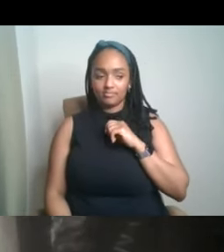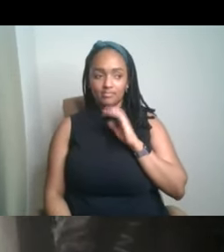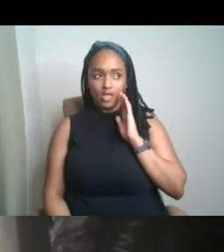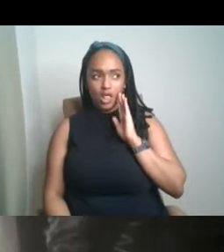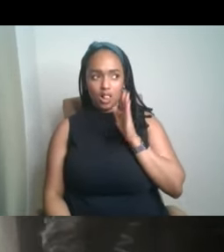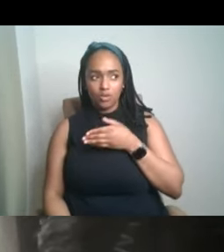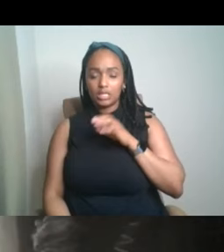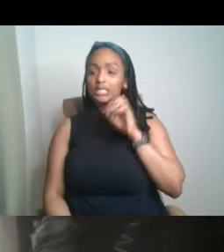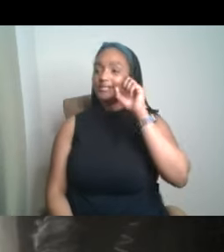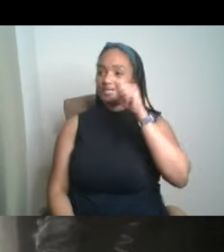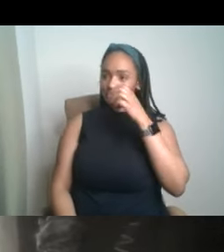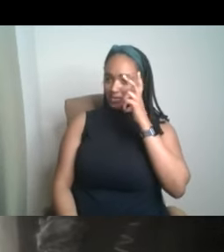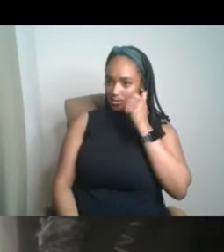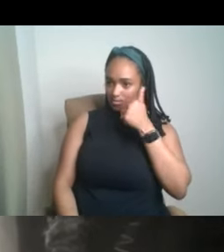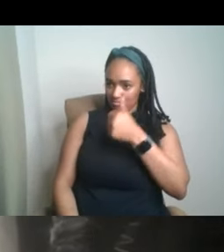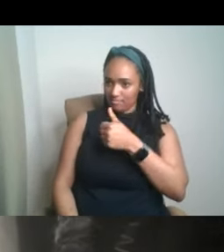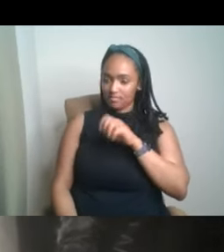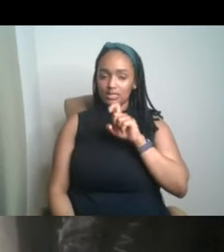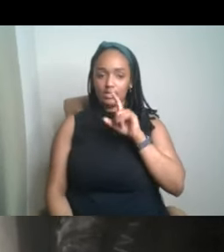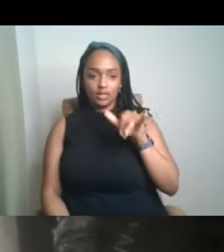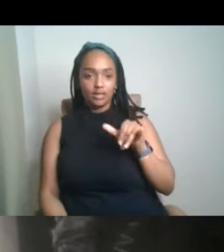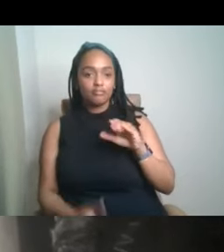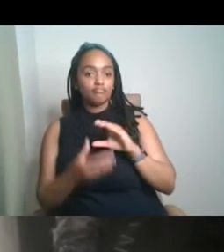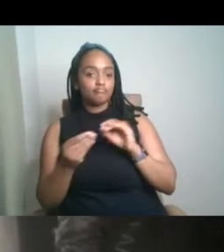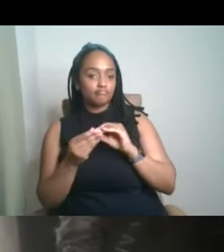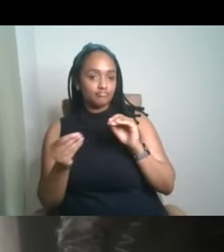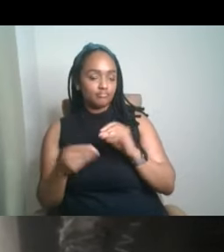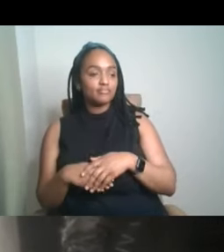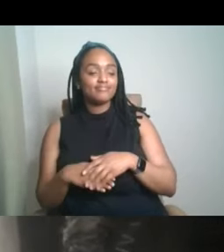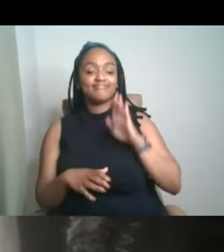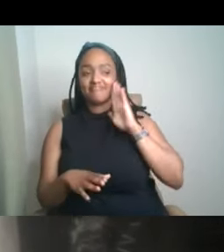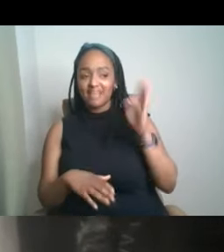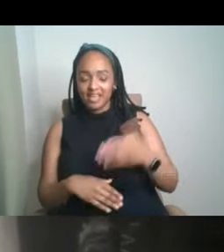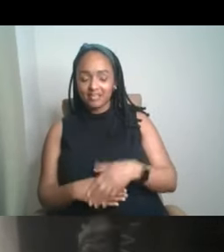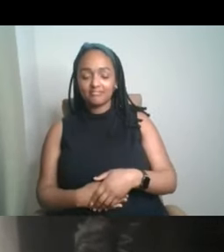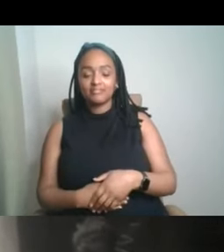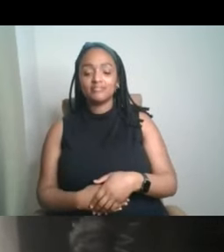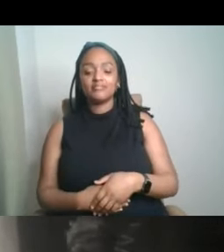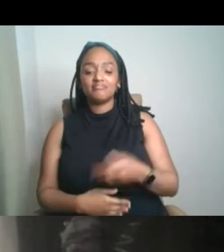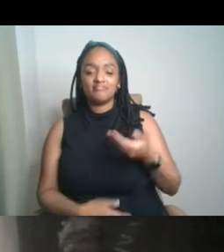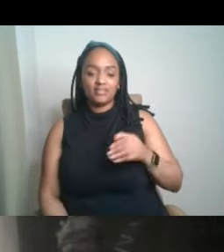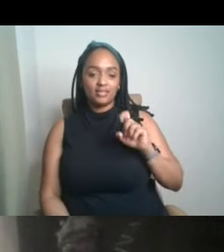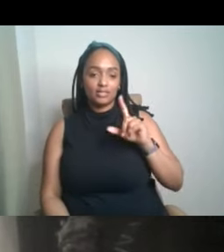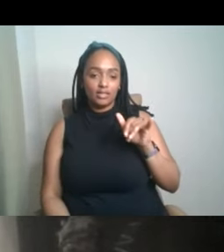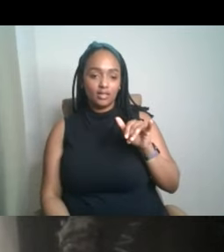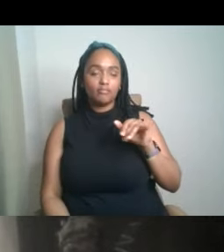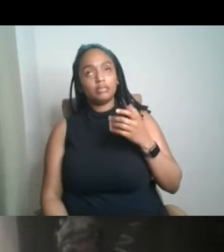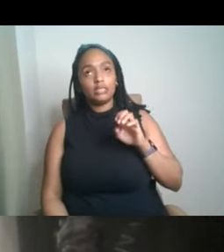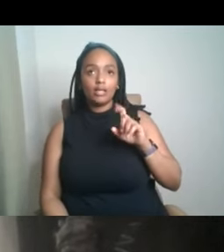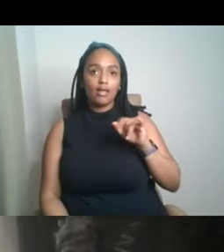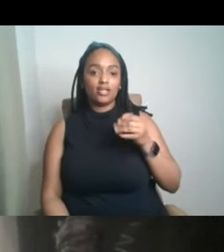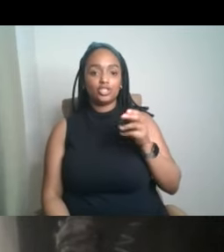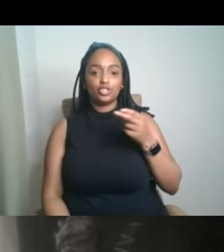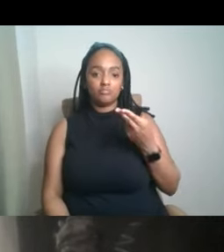Yes, we can hear you. Okay. Hi, I'm Eli or Elijah, doesn't really